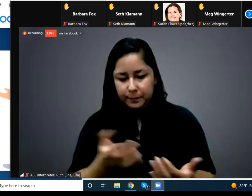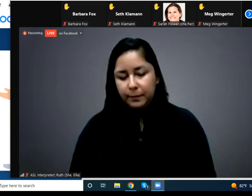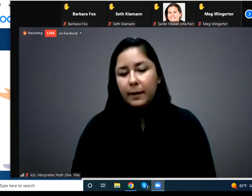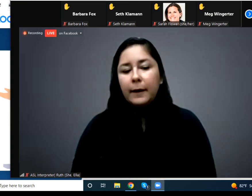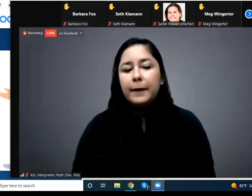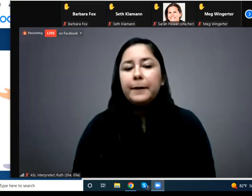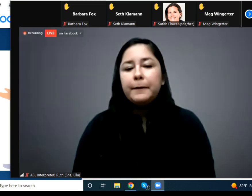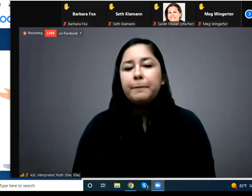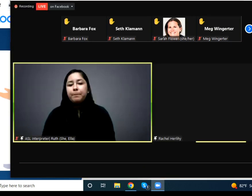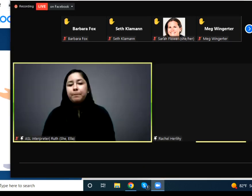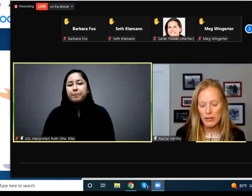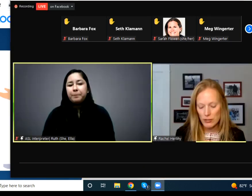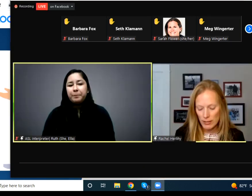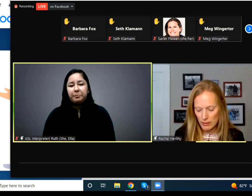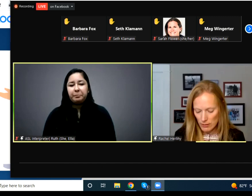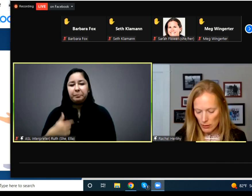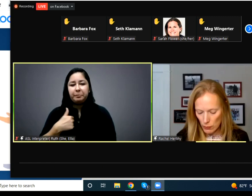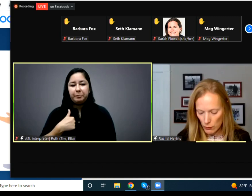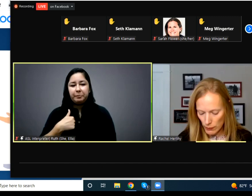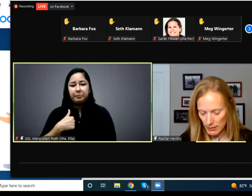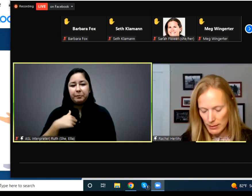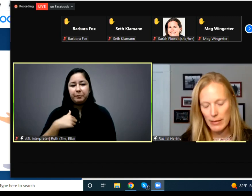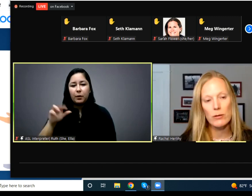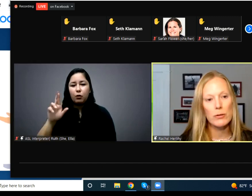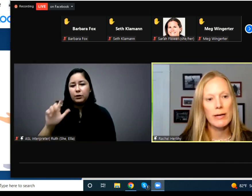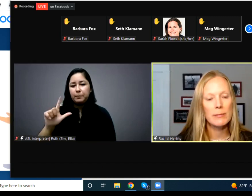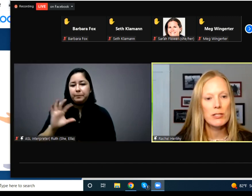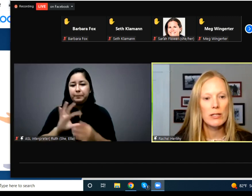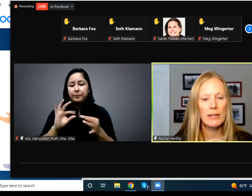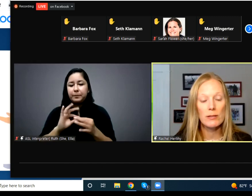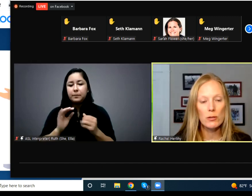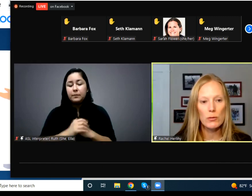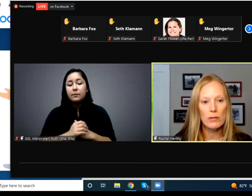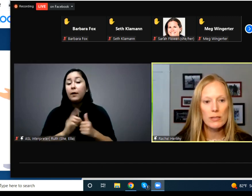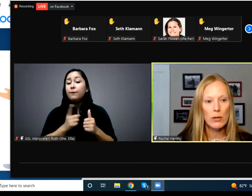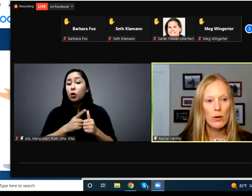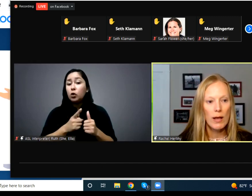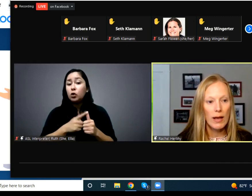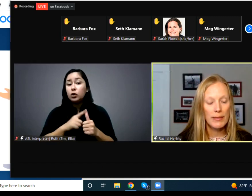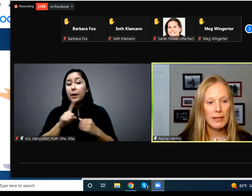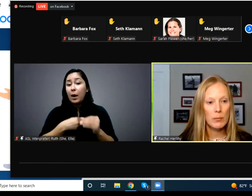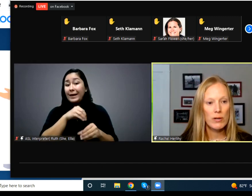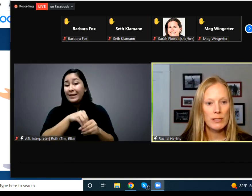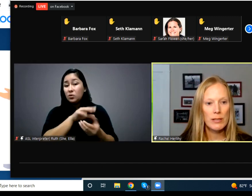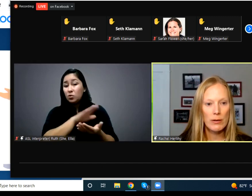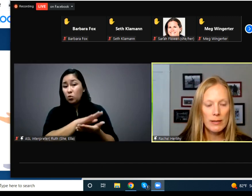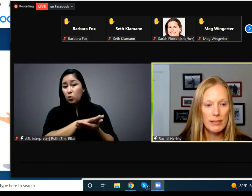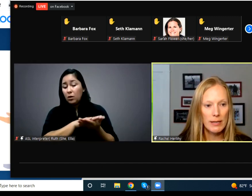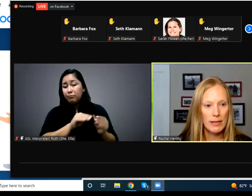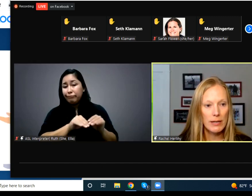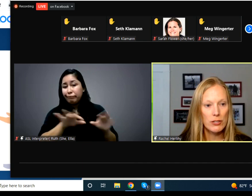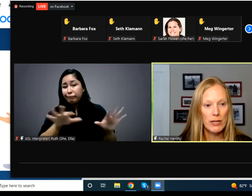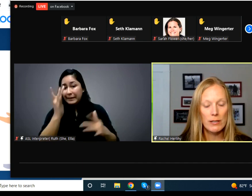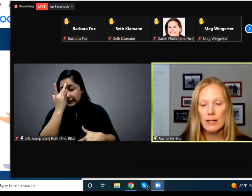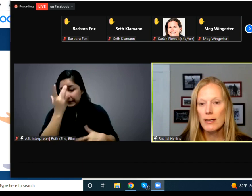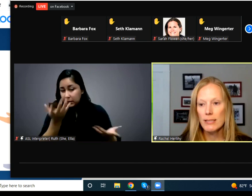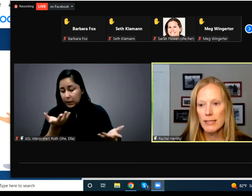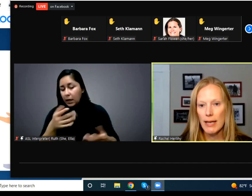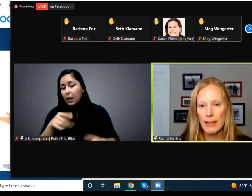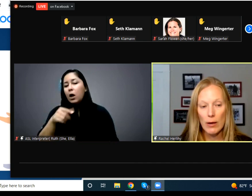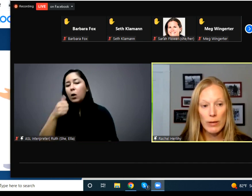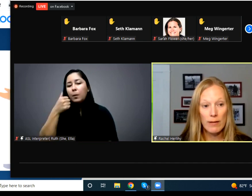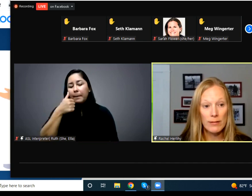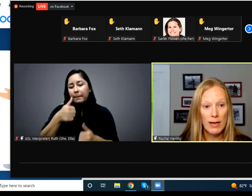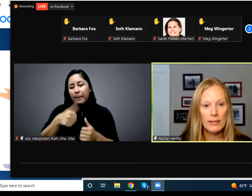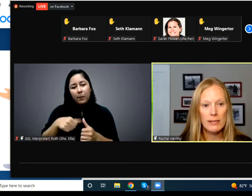Yeah, I can take those questions. So first, about transmission in schools. So I think important to note in the data that I shared